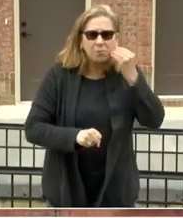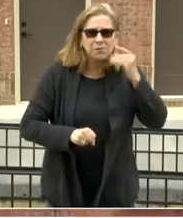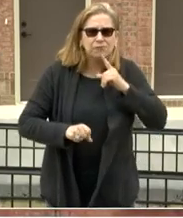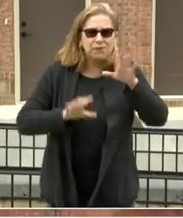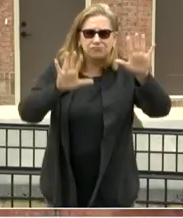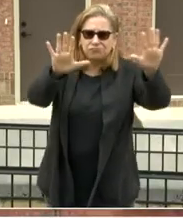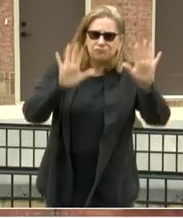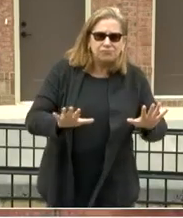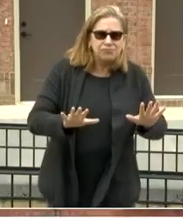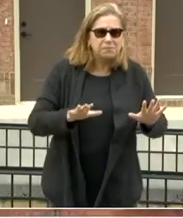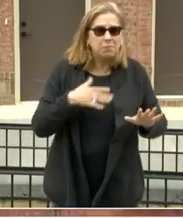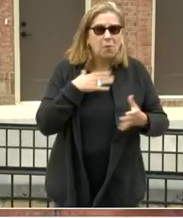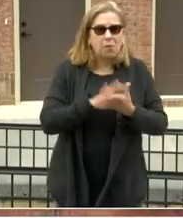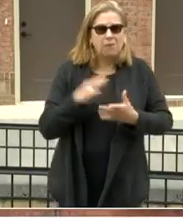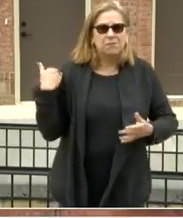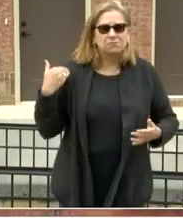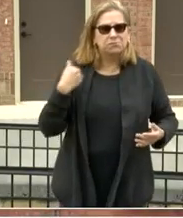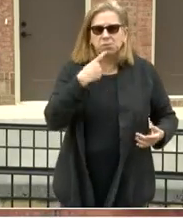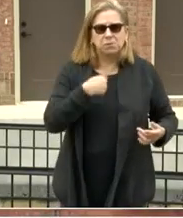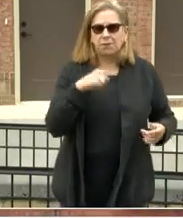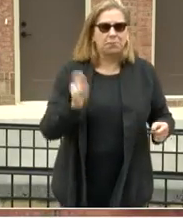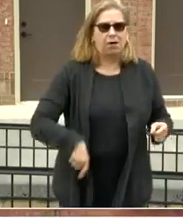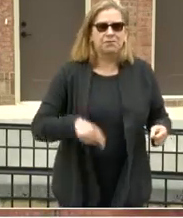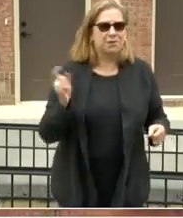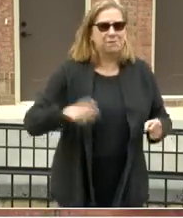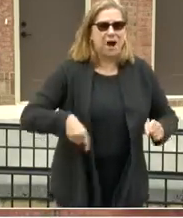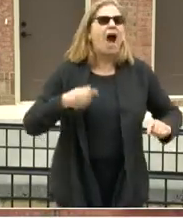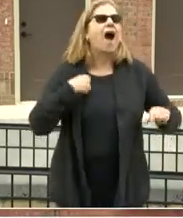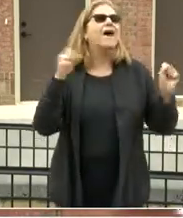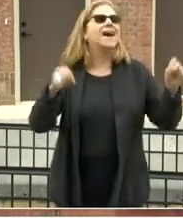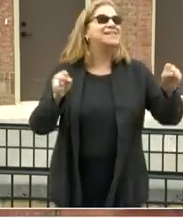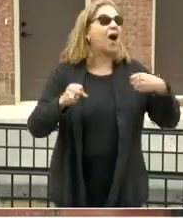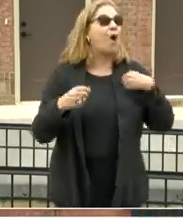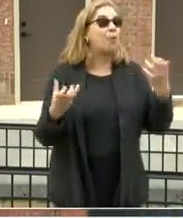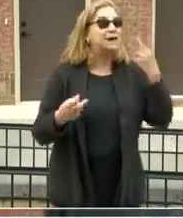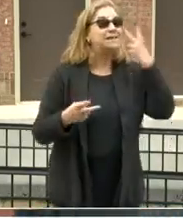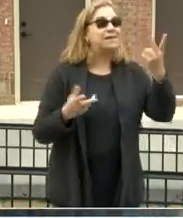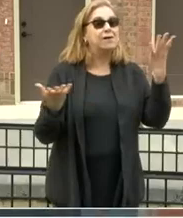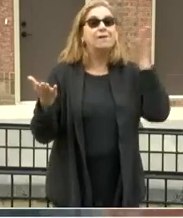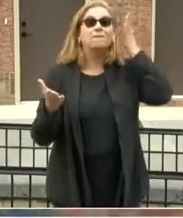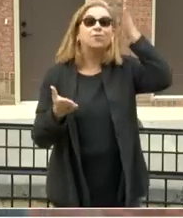come. So looking forward to seeing all of you all in the future.